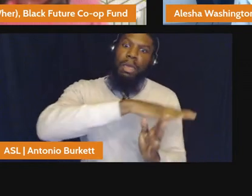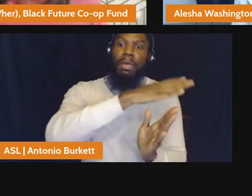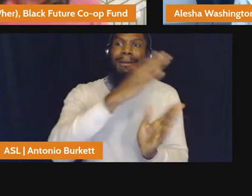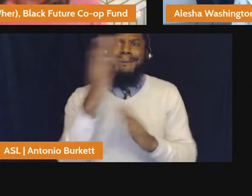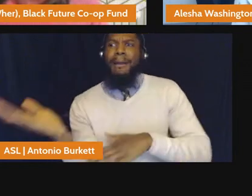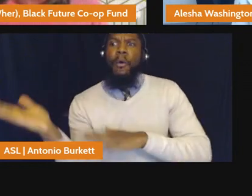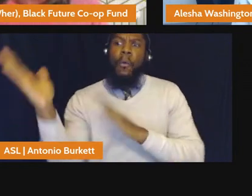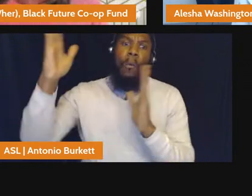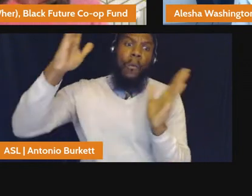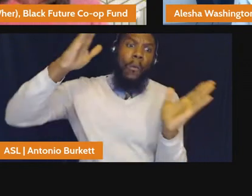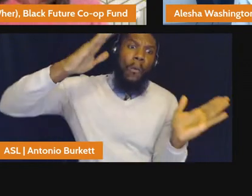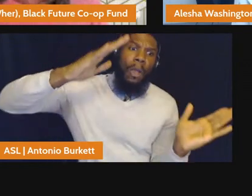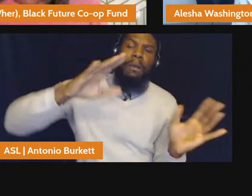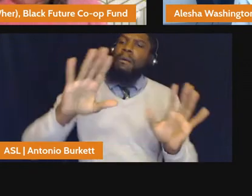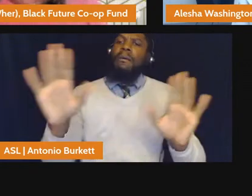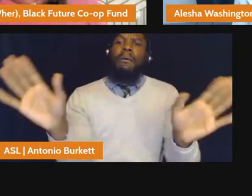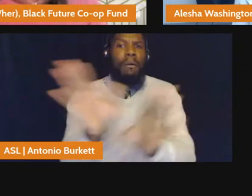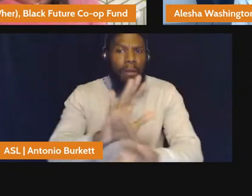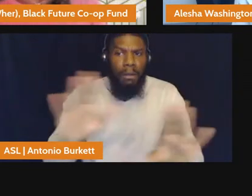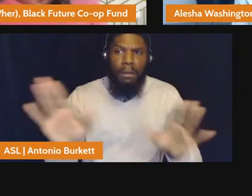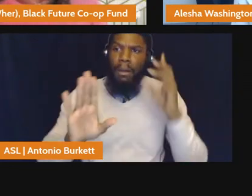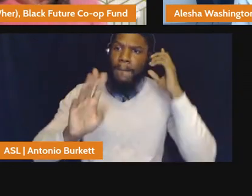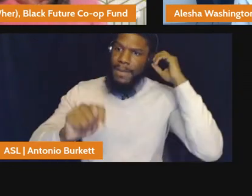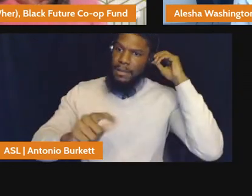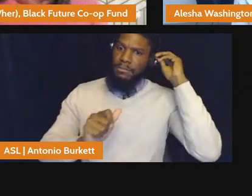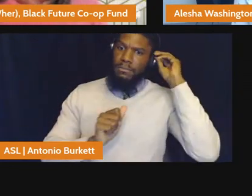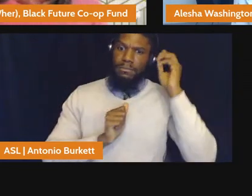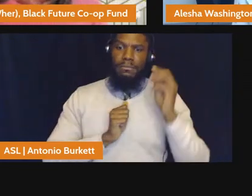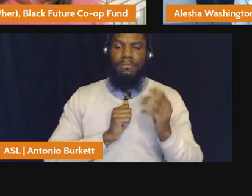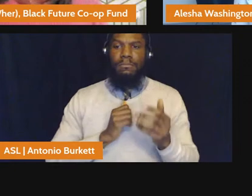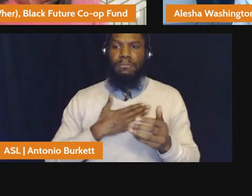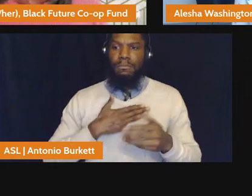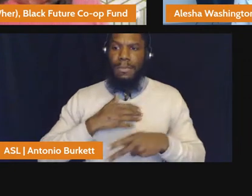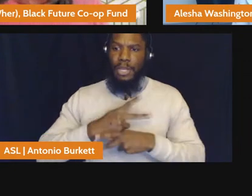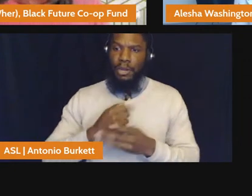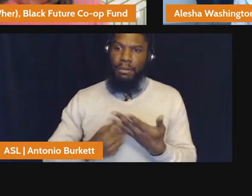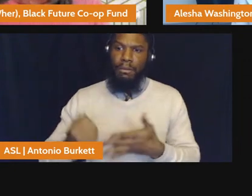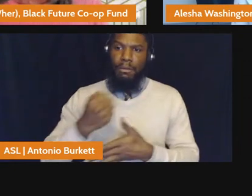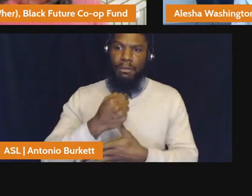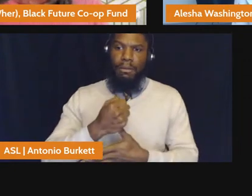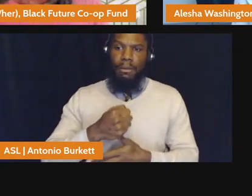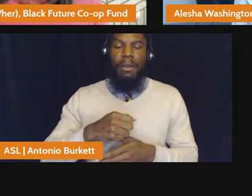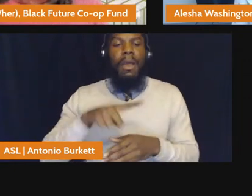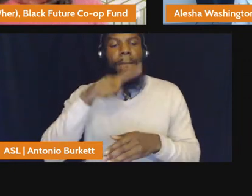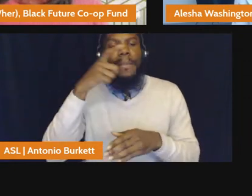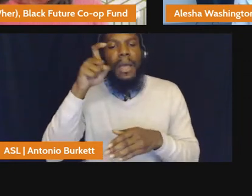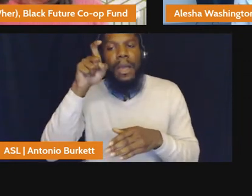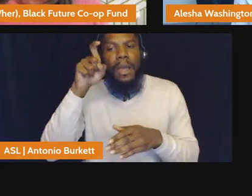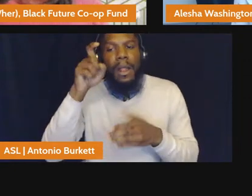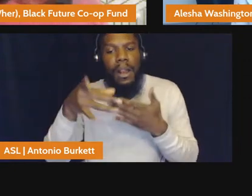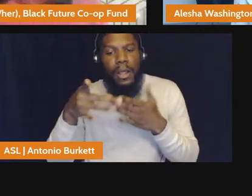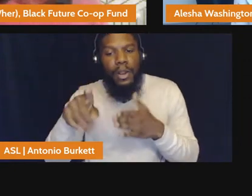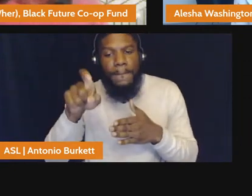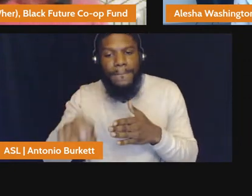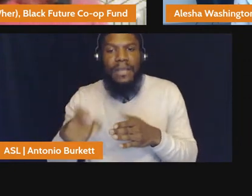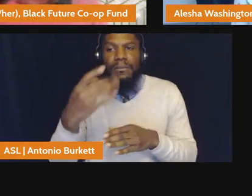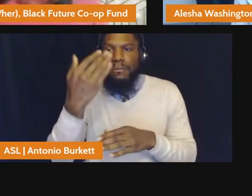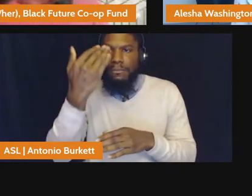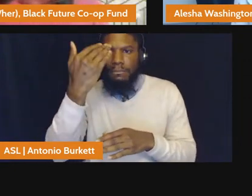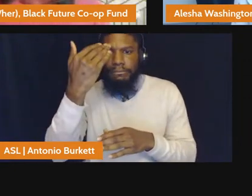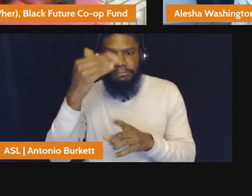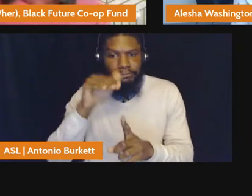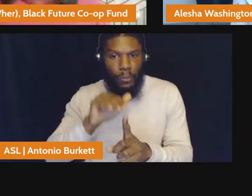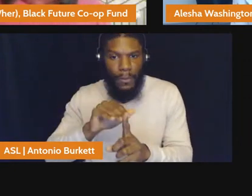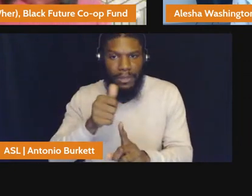personally ourselves. That is something that Black leaders really need to remind themselves and then take the time and do